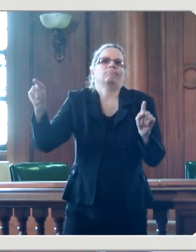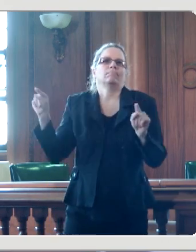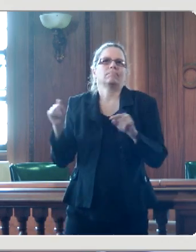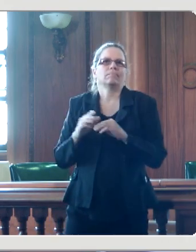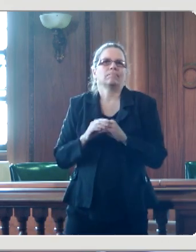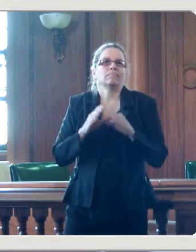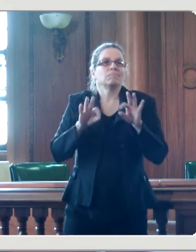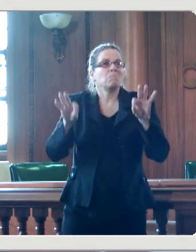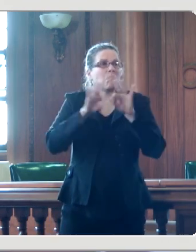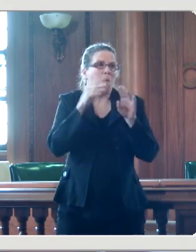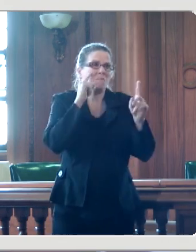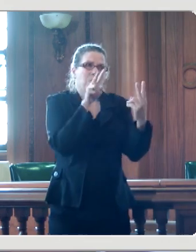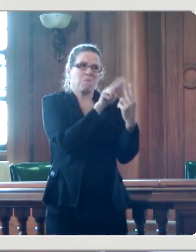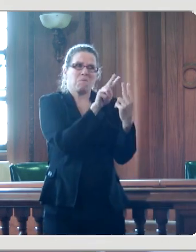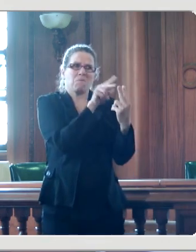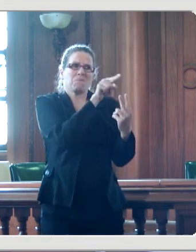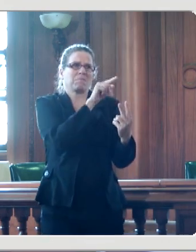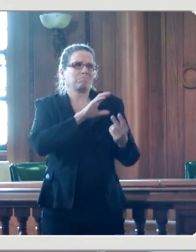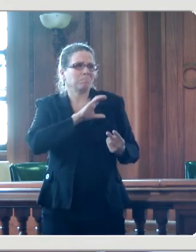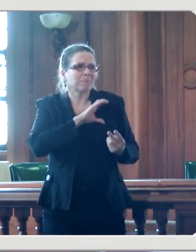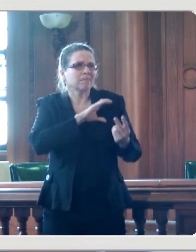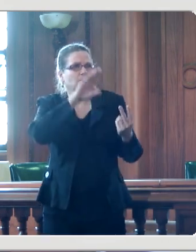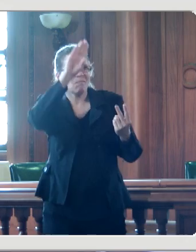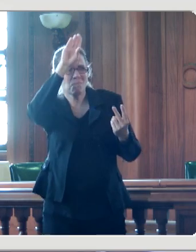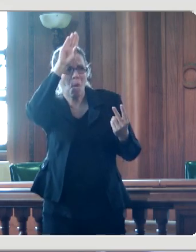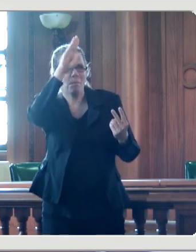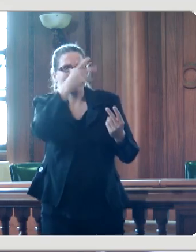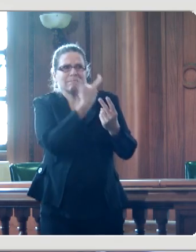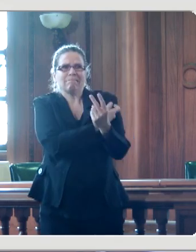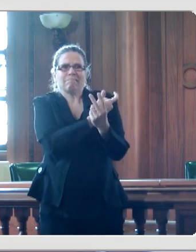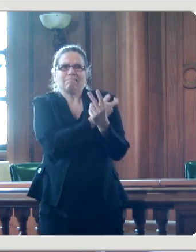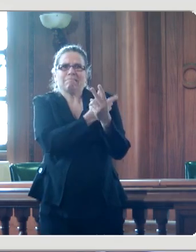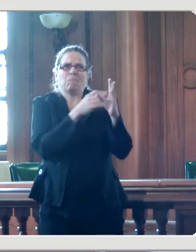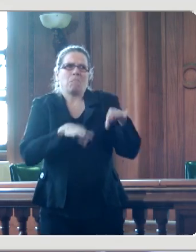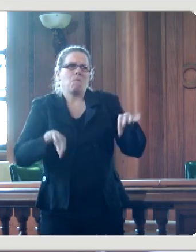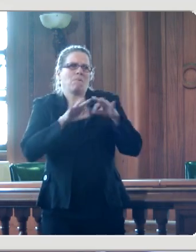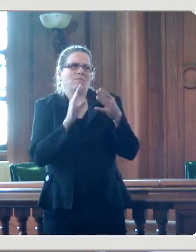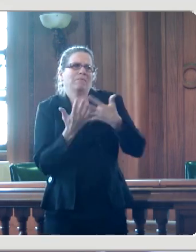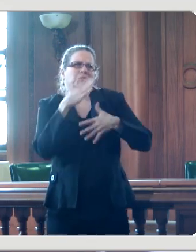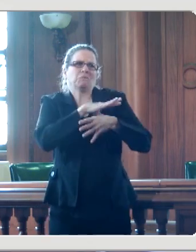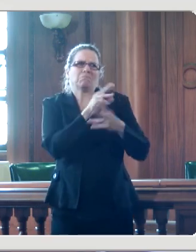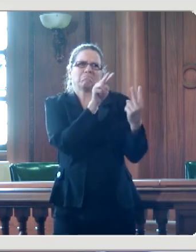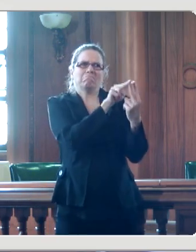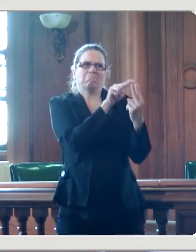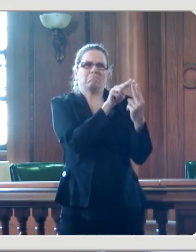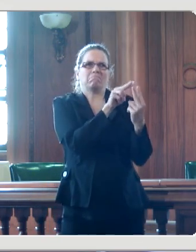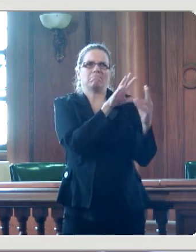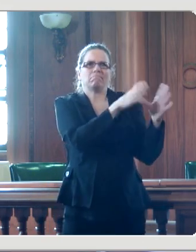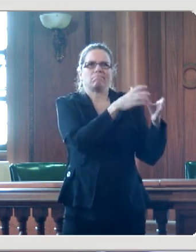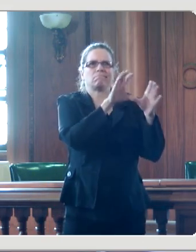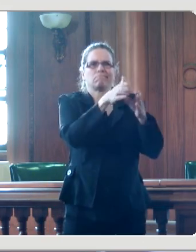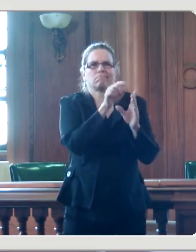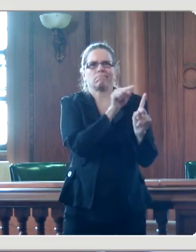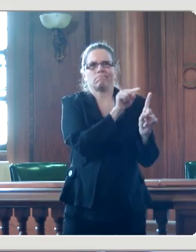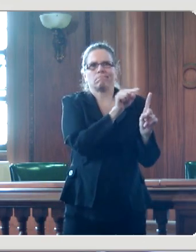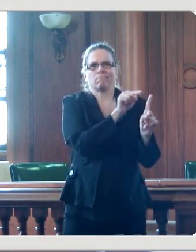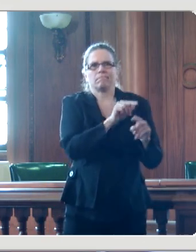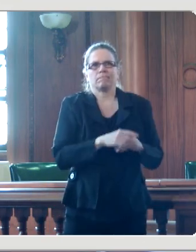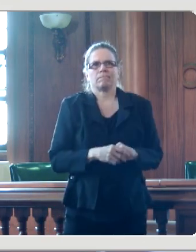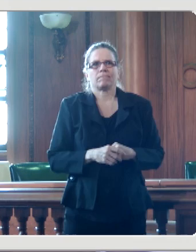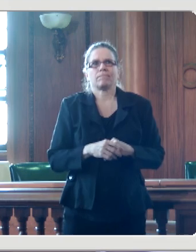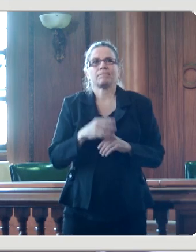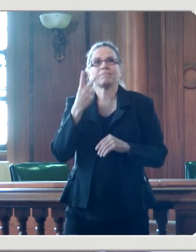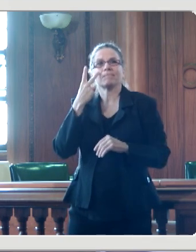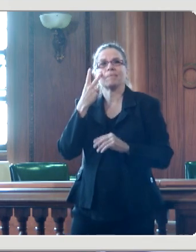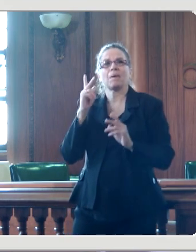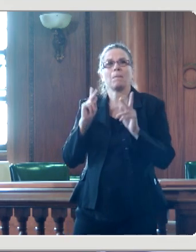what Commissioner Helen Carlton-Harris brings up a good point. I've seen other areas in the nation where the lines are for miles and